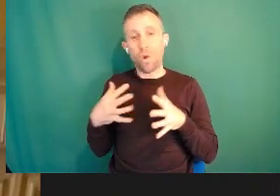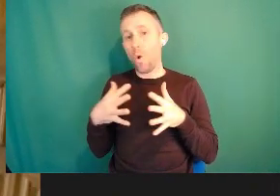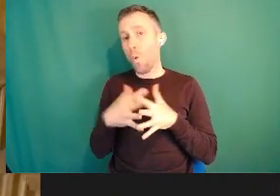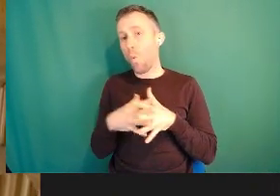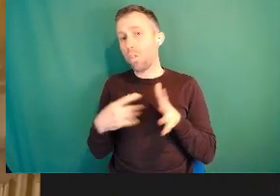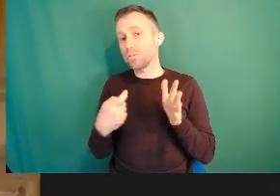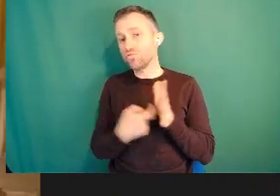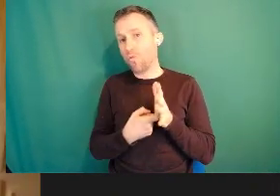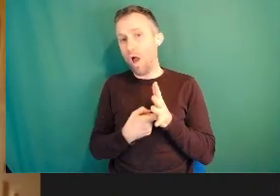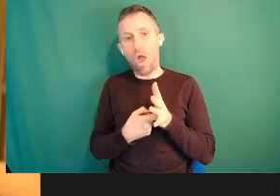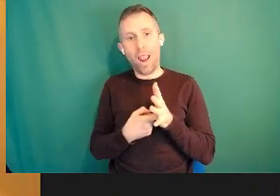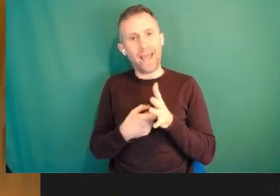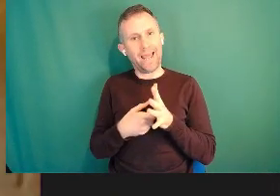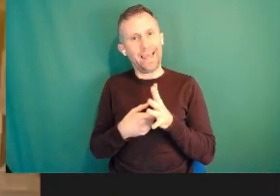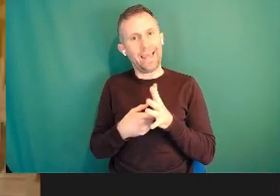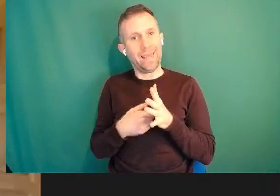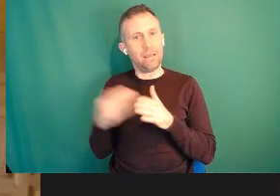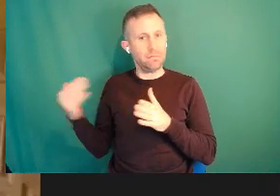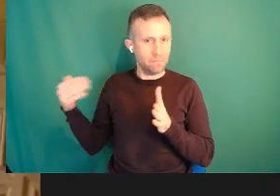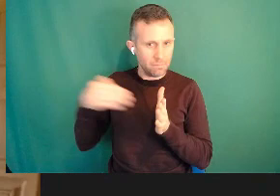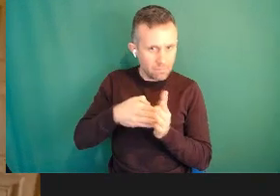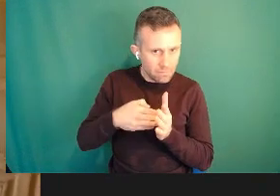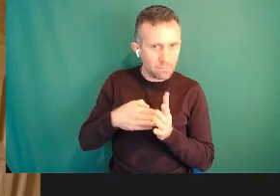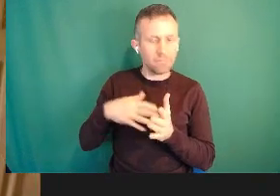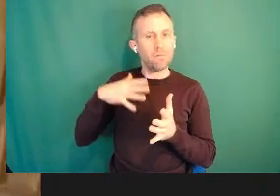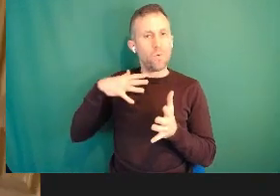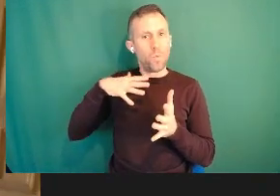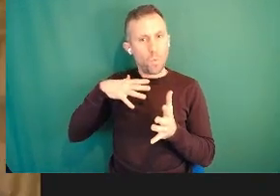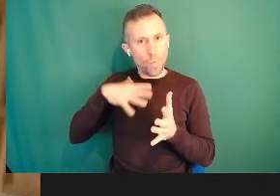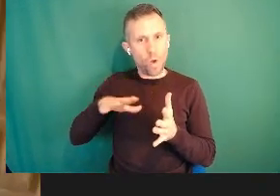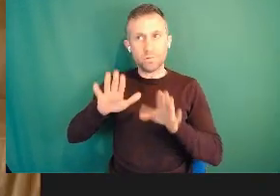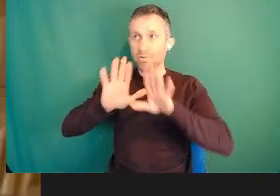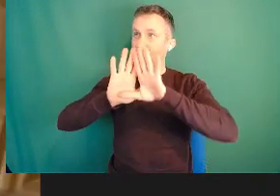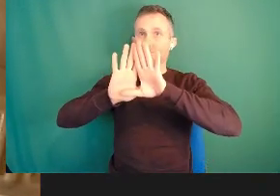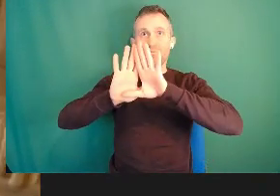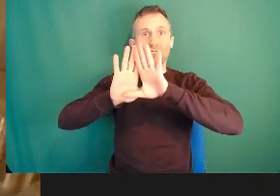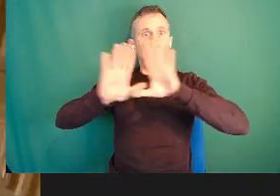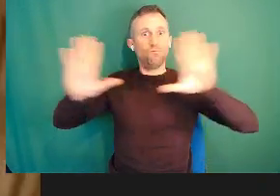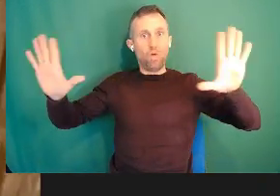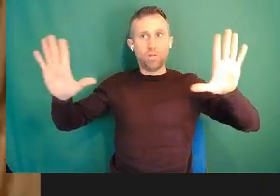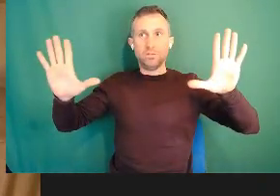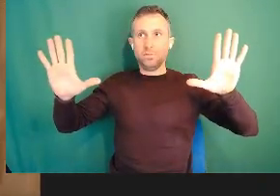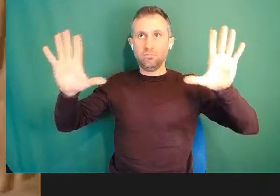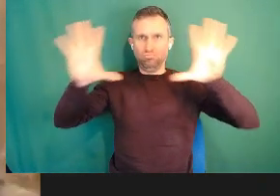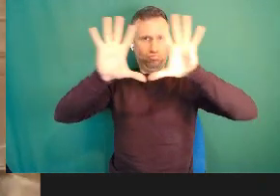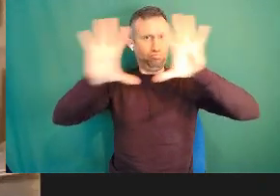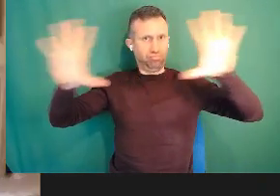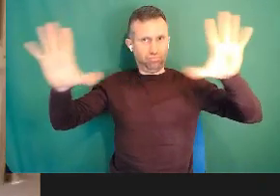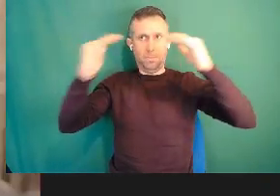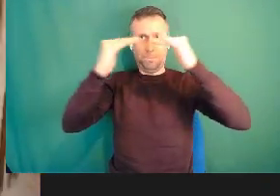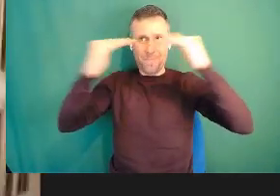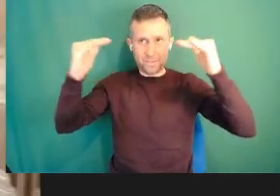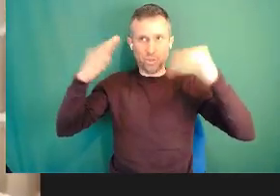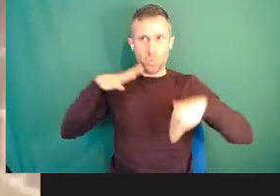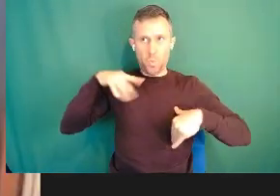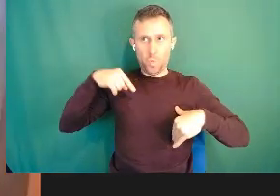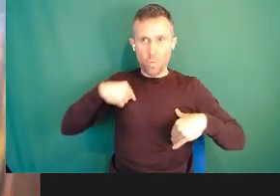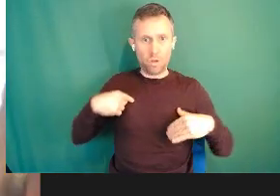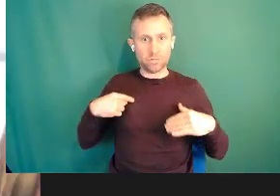symmetrical. And so this would have been where the carriageway is between the buildings. The stairs that are here are very